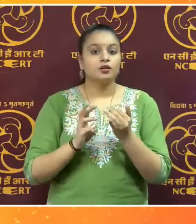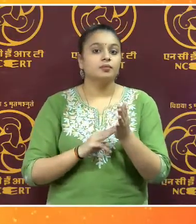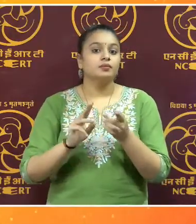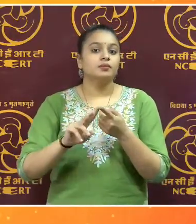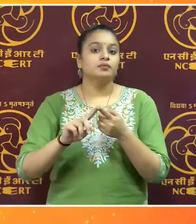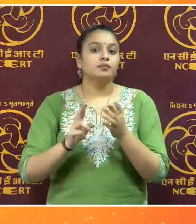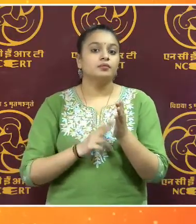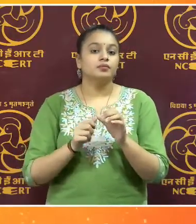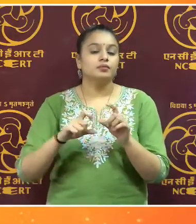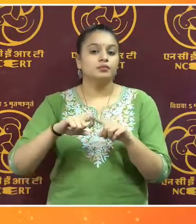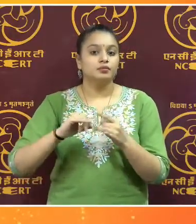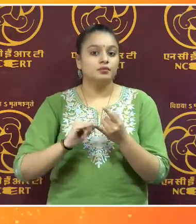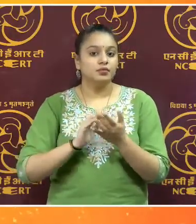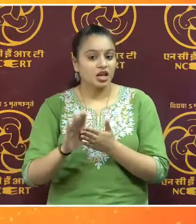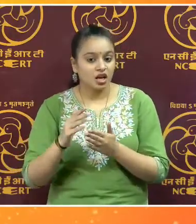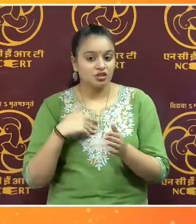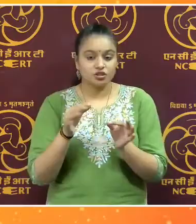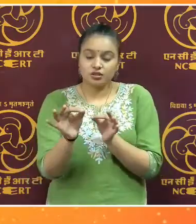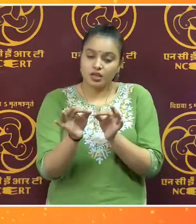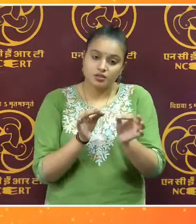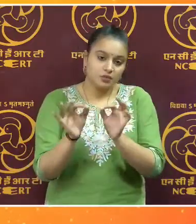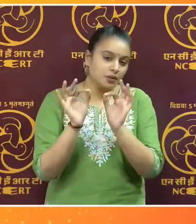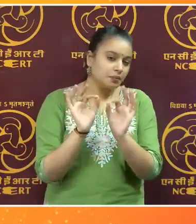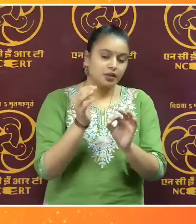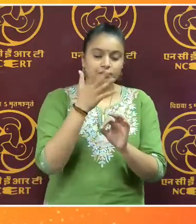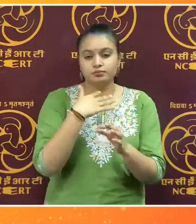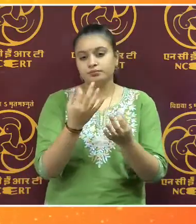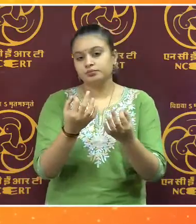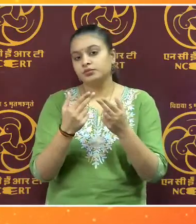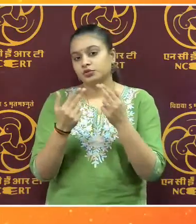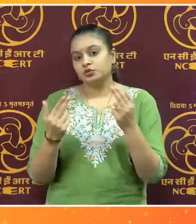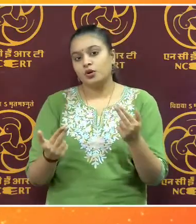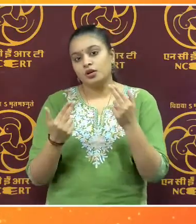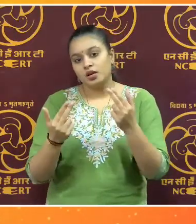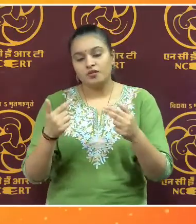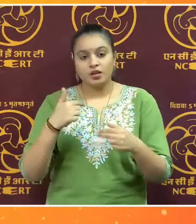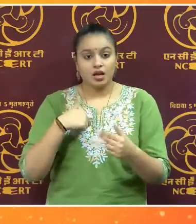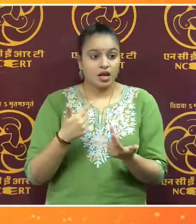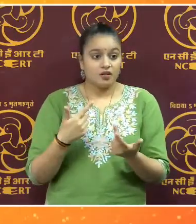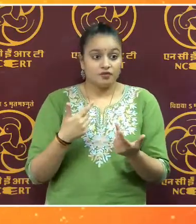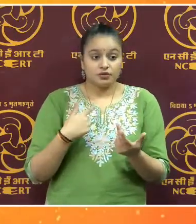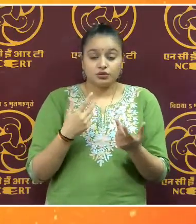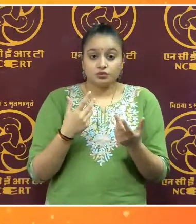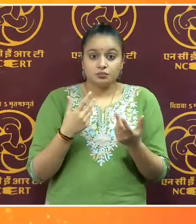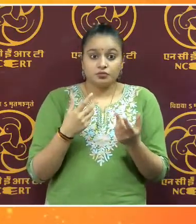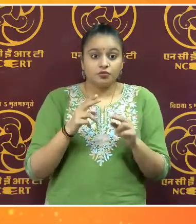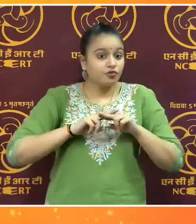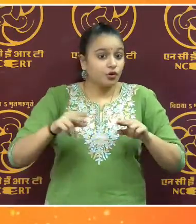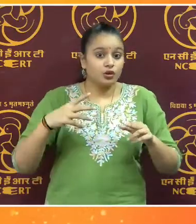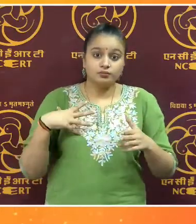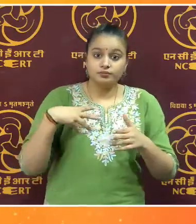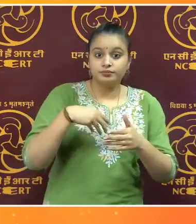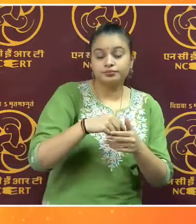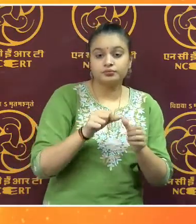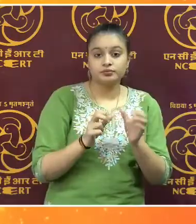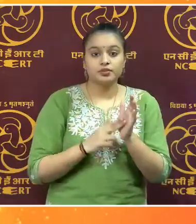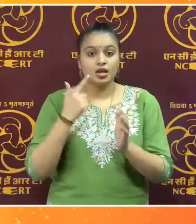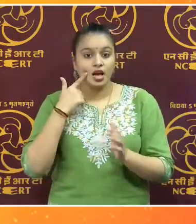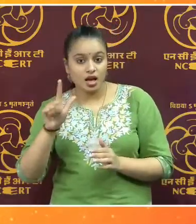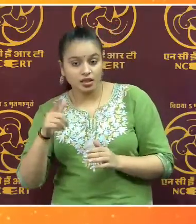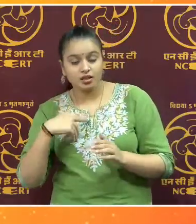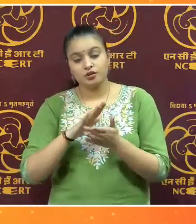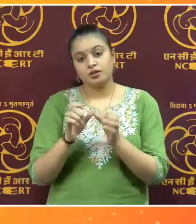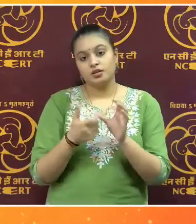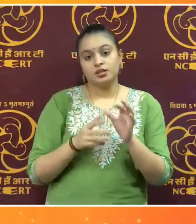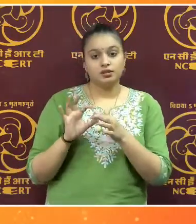for joining us and explaining this beautiful story. Ma'am, when you were telling the story, I was totally indulged in the character of Anil and Hari. Thank you